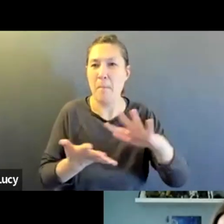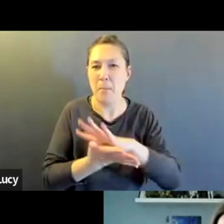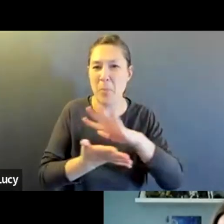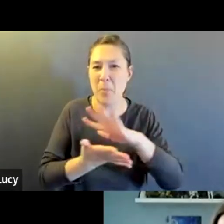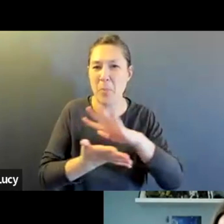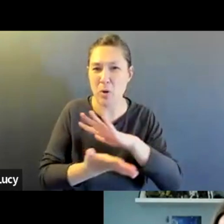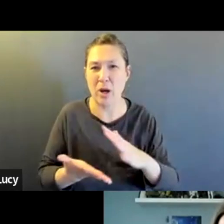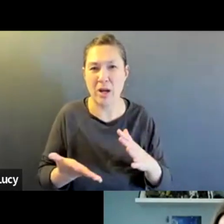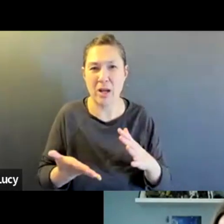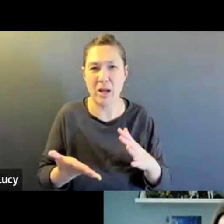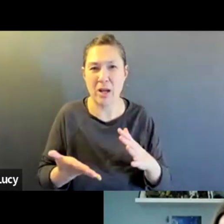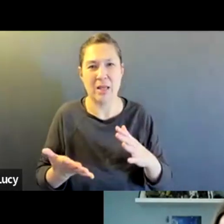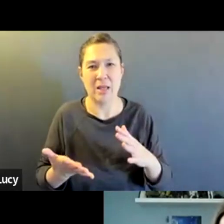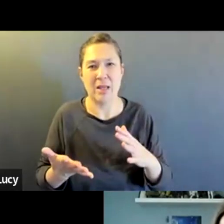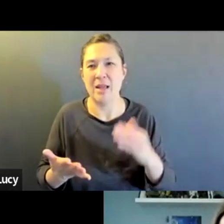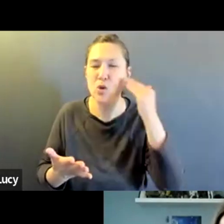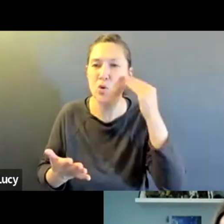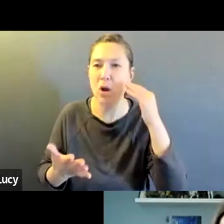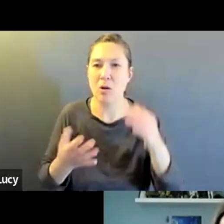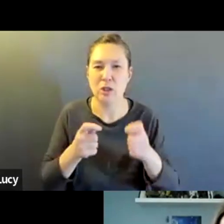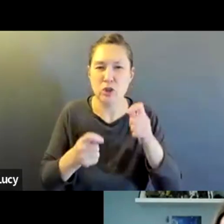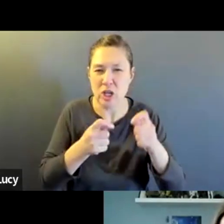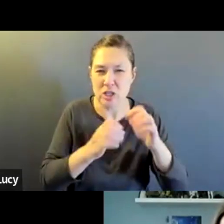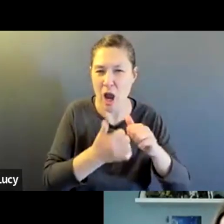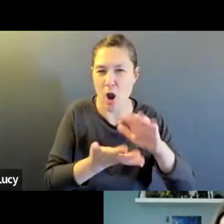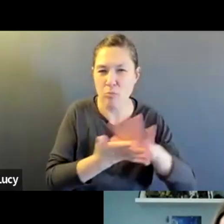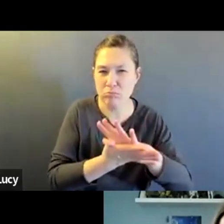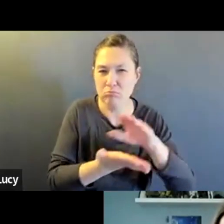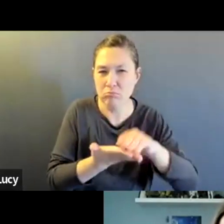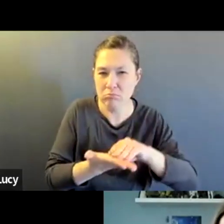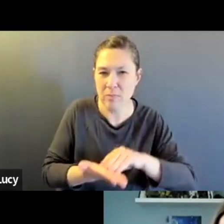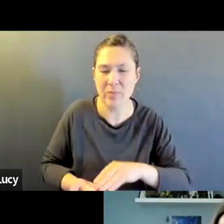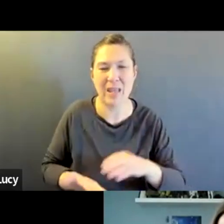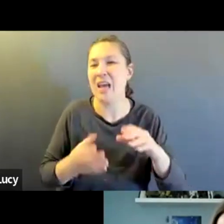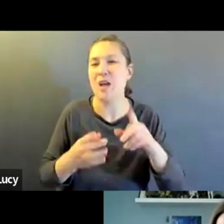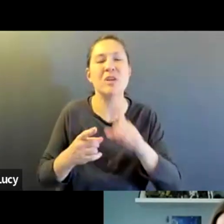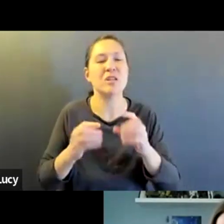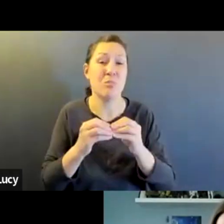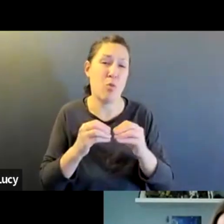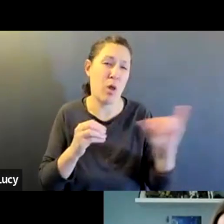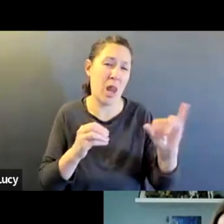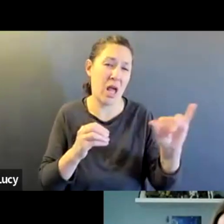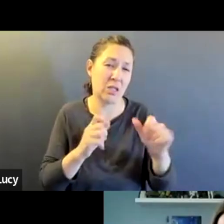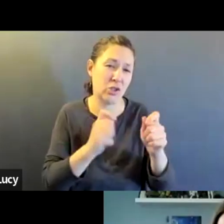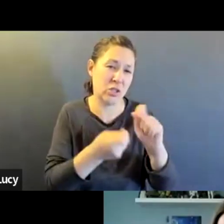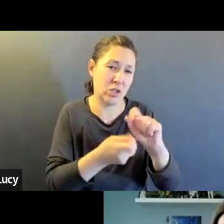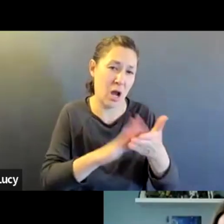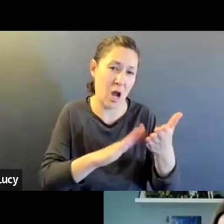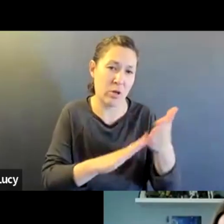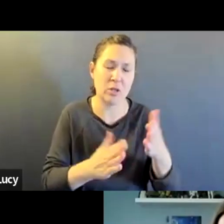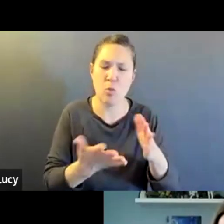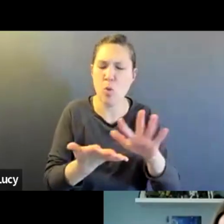as like, going to advocate, but I think it really comes down to like the operations, just knowing what is in the paperwork.